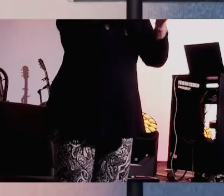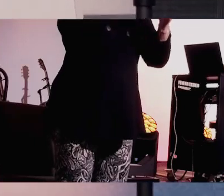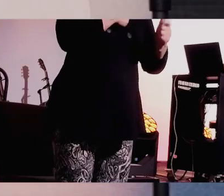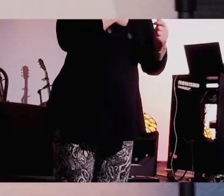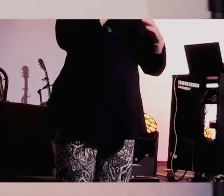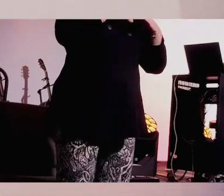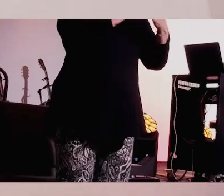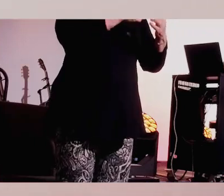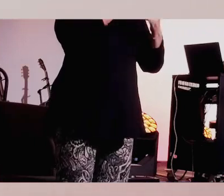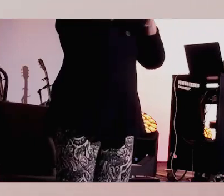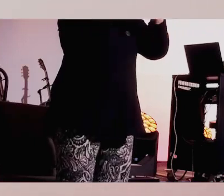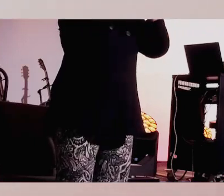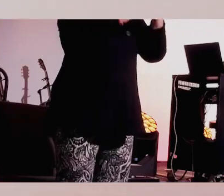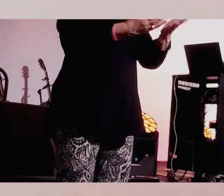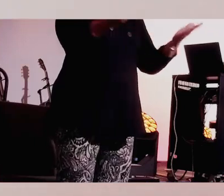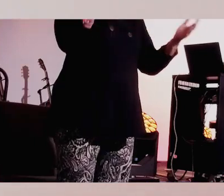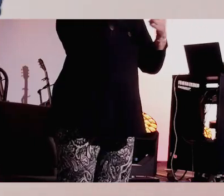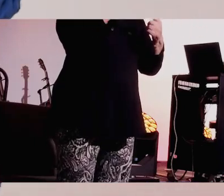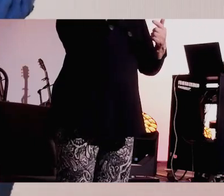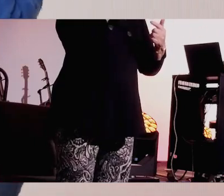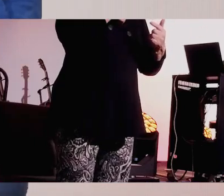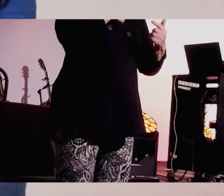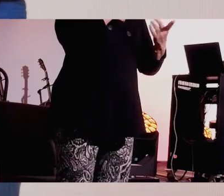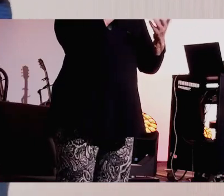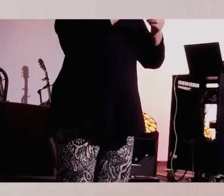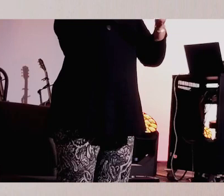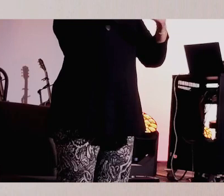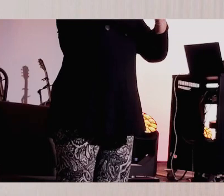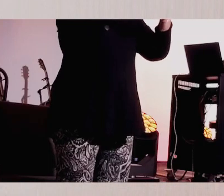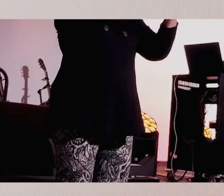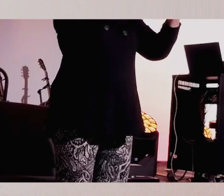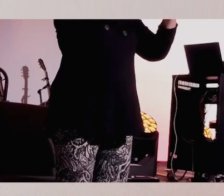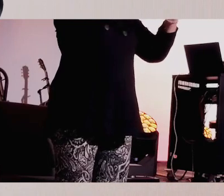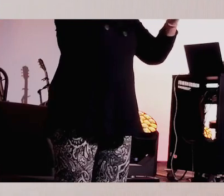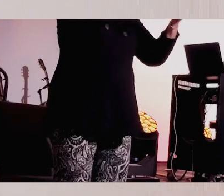starts to reveal things in revelation through the Spirit of revelation in me.